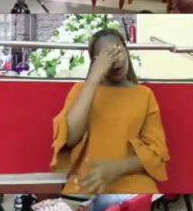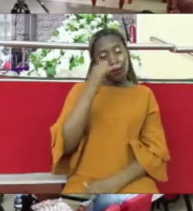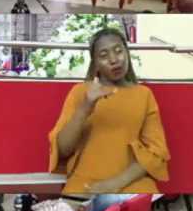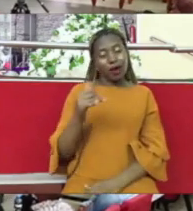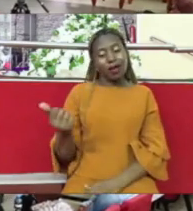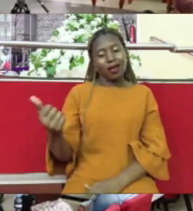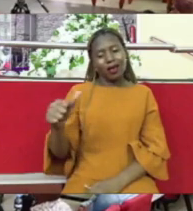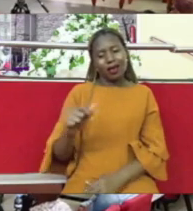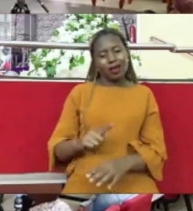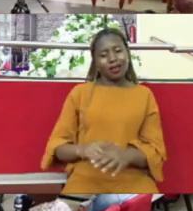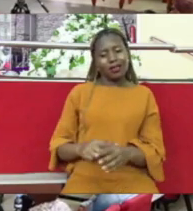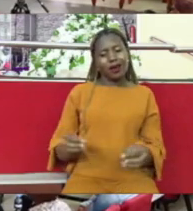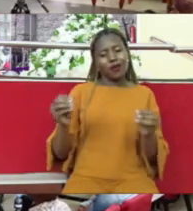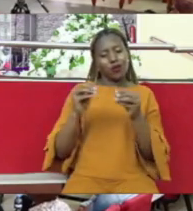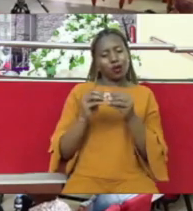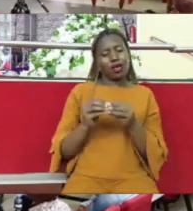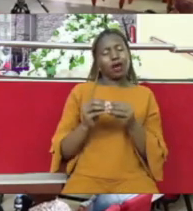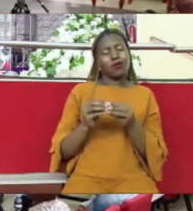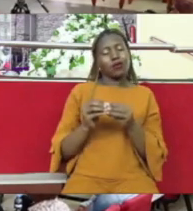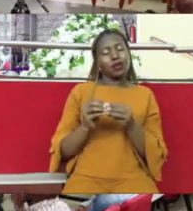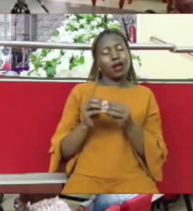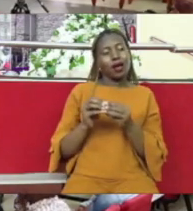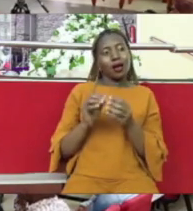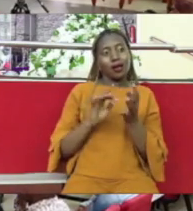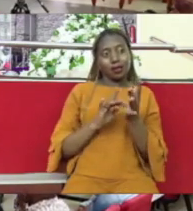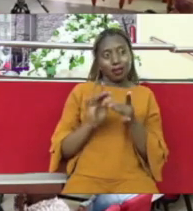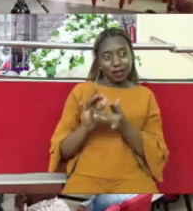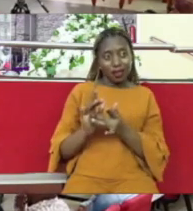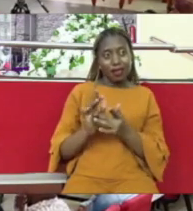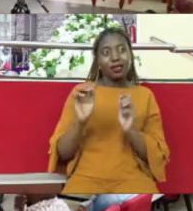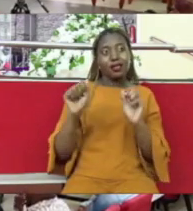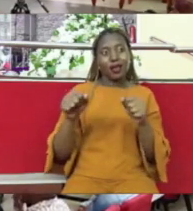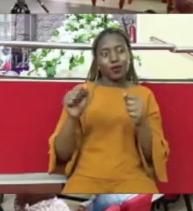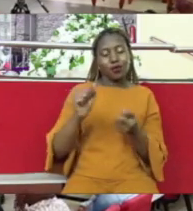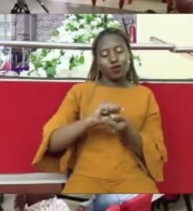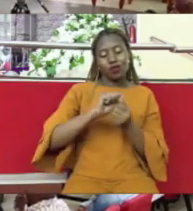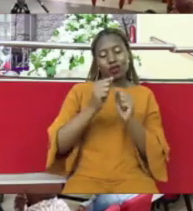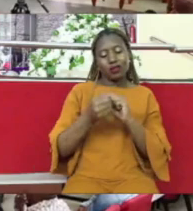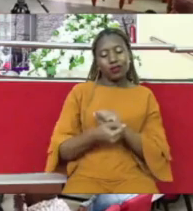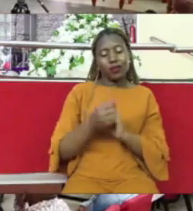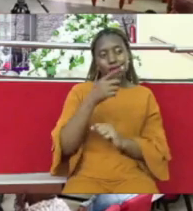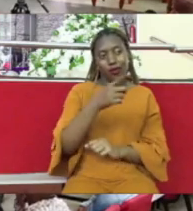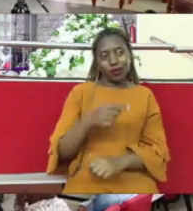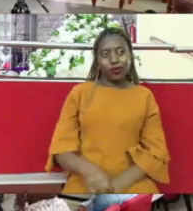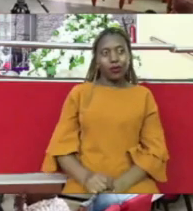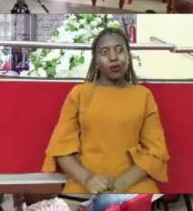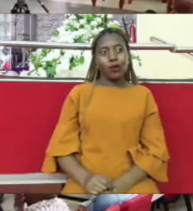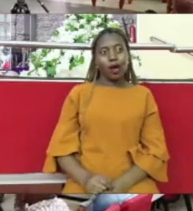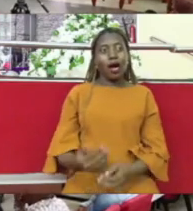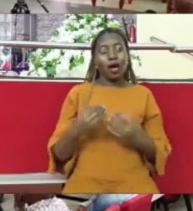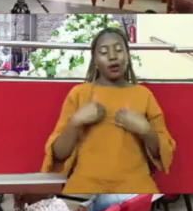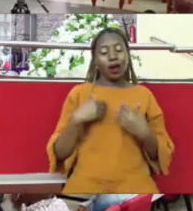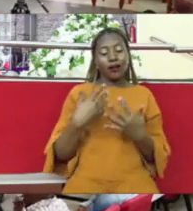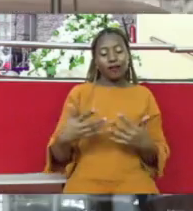him. Kwa sababu kila wakati ukikutana na yeye. He is able to transform you. Anaweza kukubadilisha. Are there things in your life you've